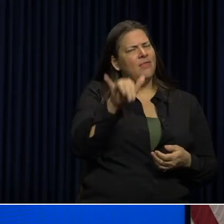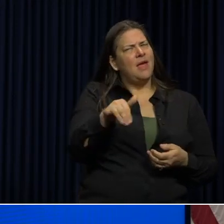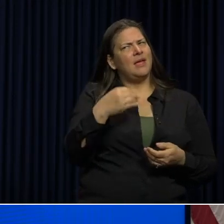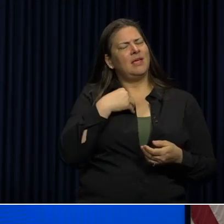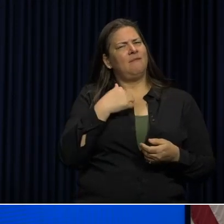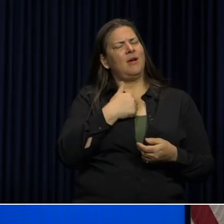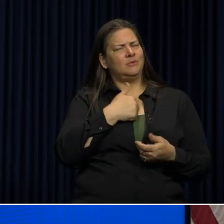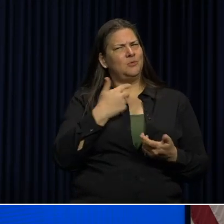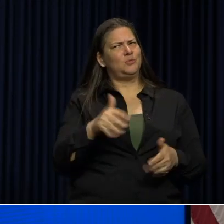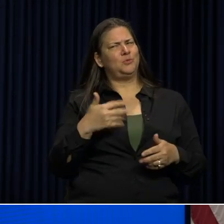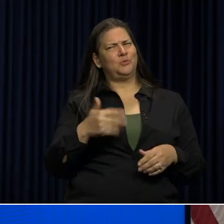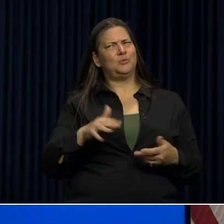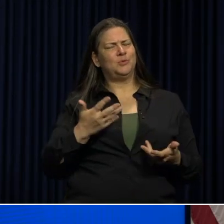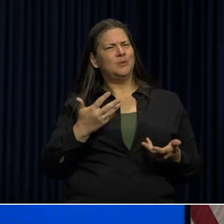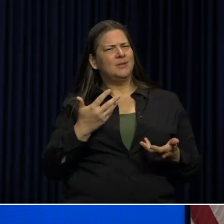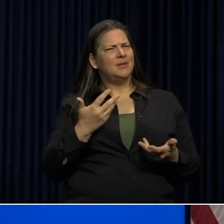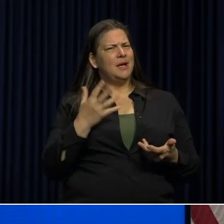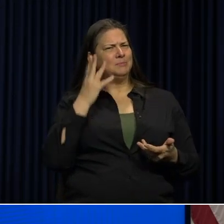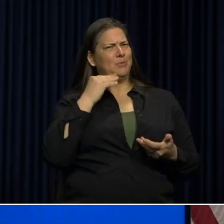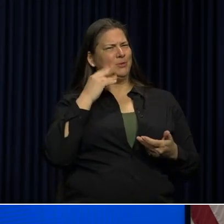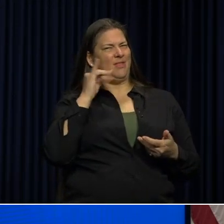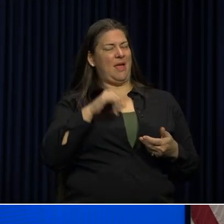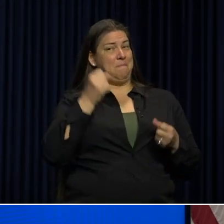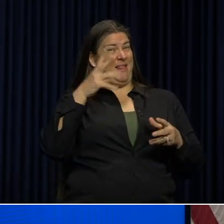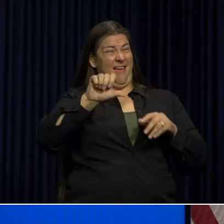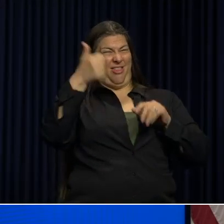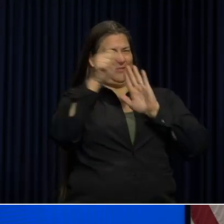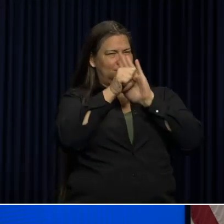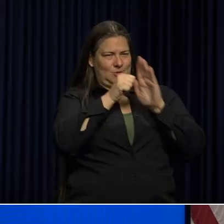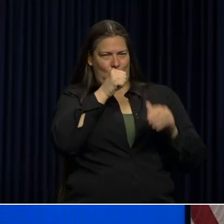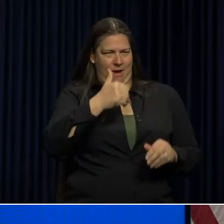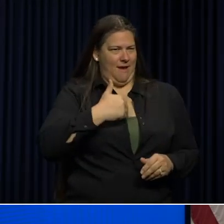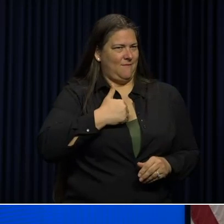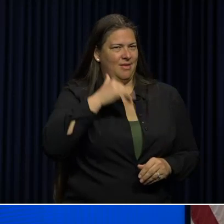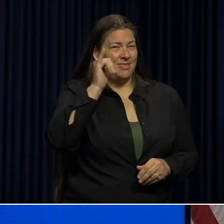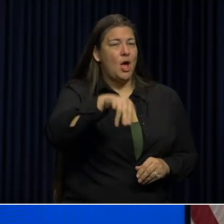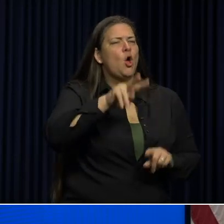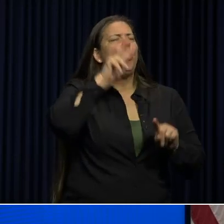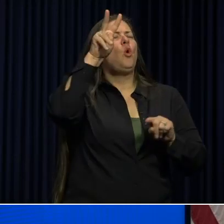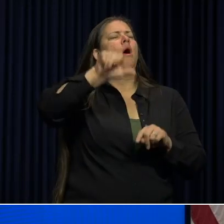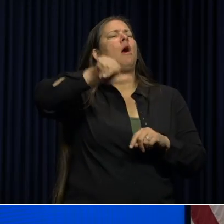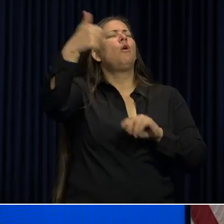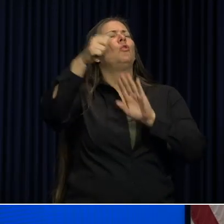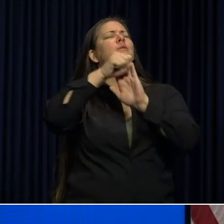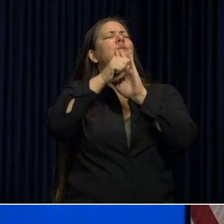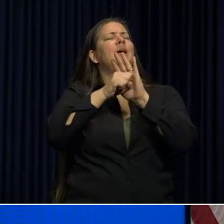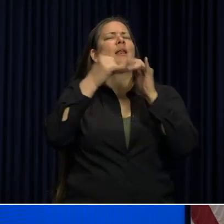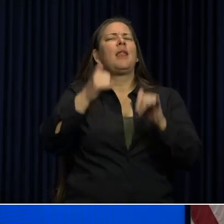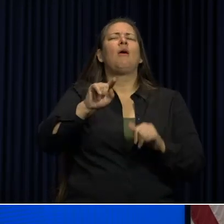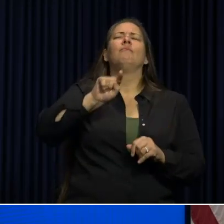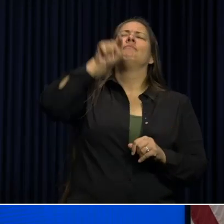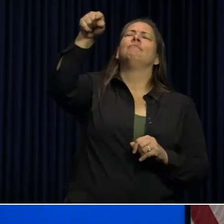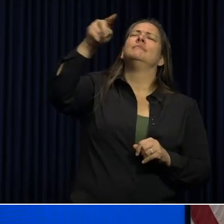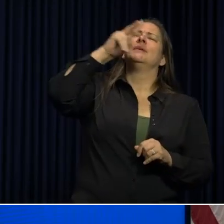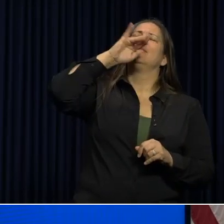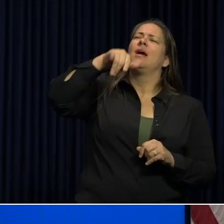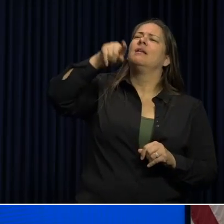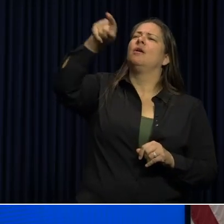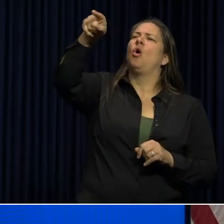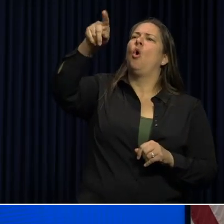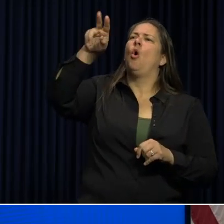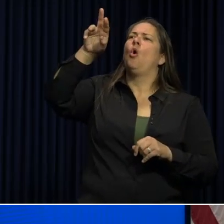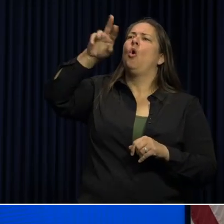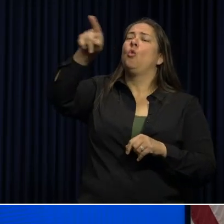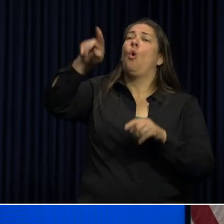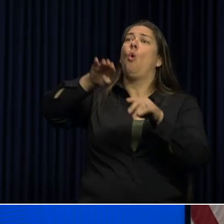other states haven't allowed. When anybody looks at the actions that different states are taking right now, a lot of the actions they'll say are reopening